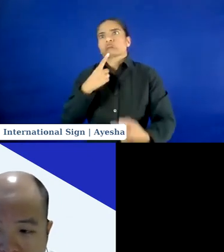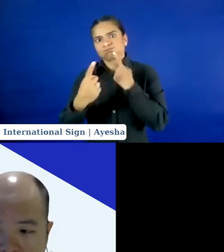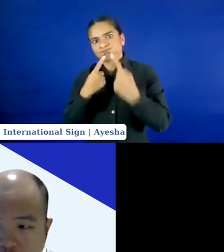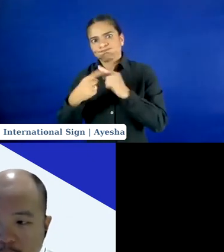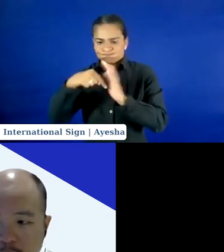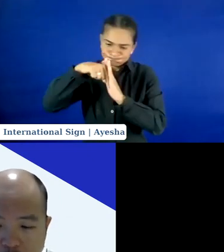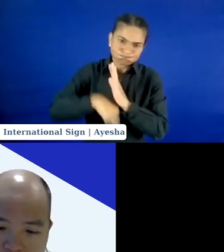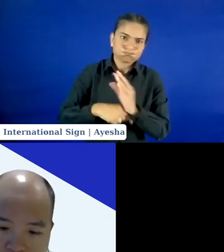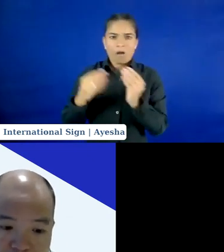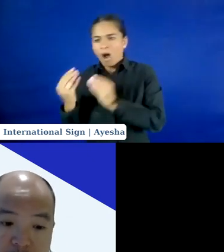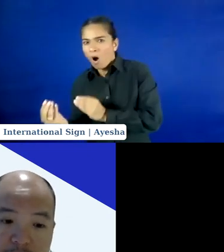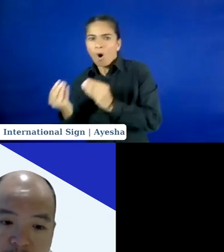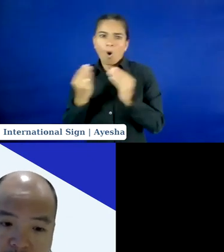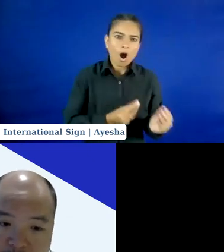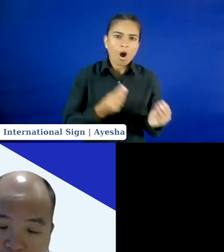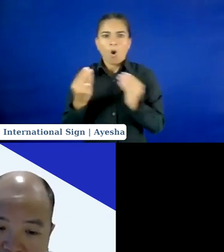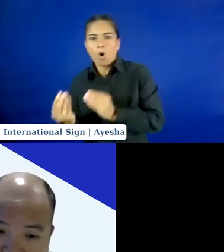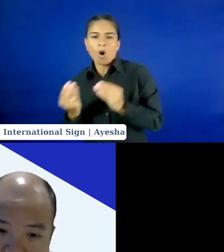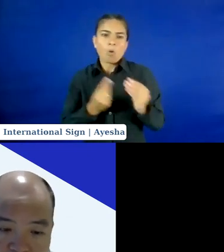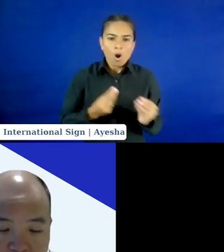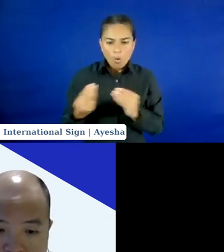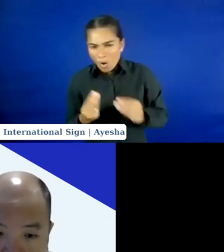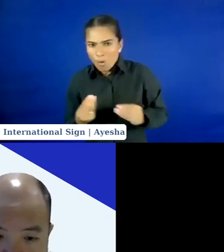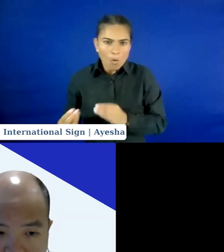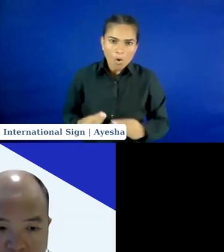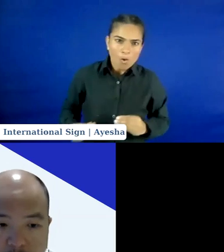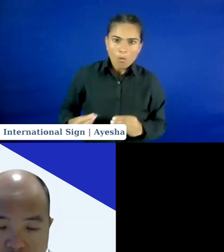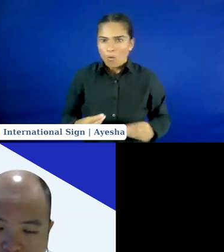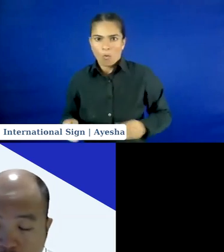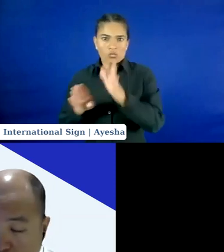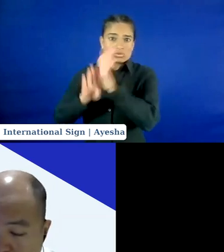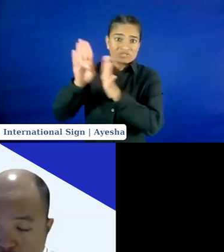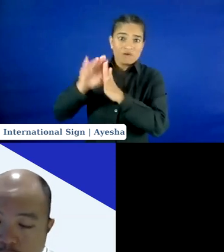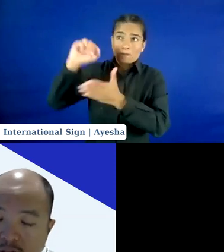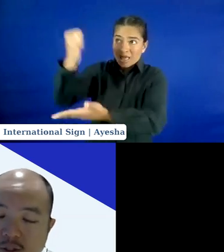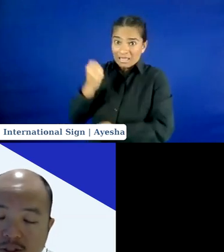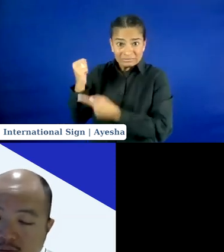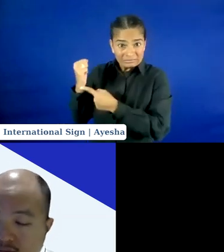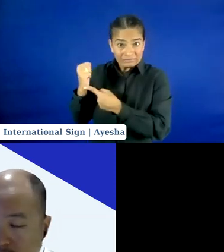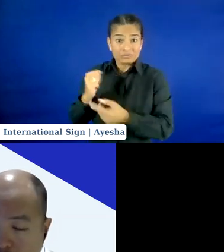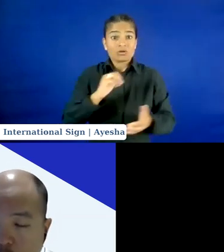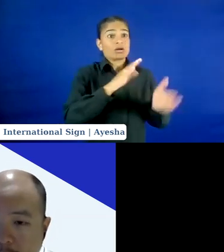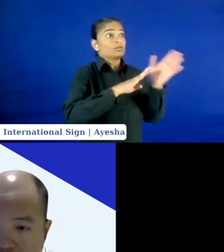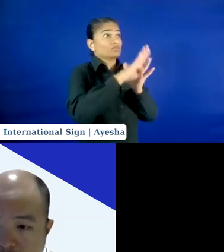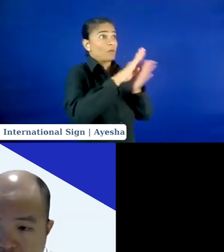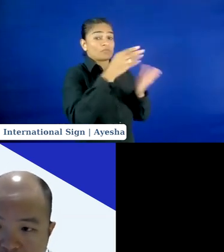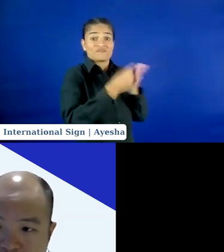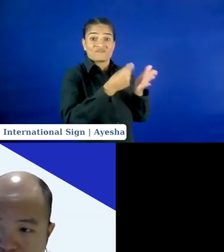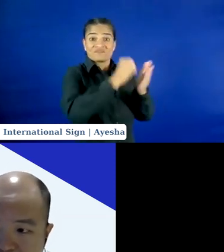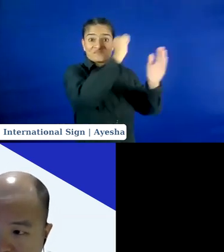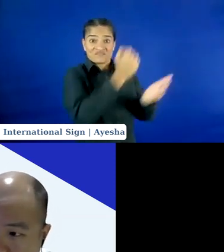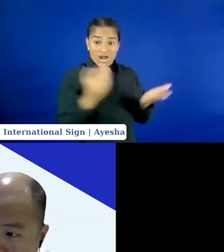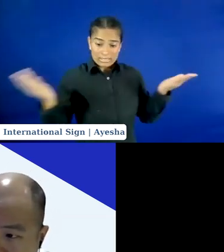into how development aid, development funding, development support is changing within this global